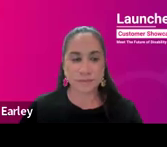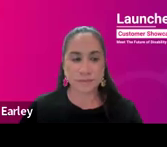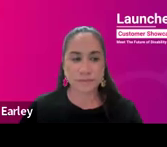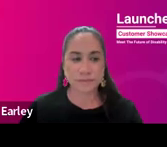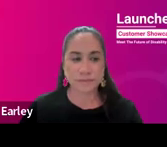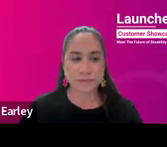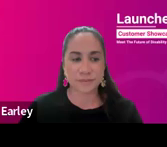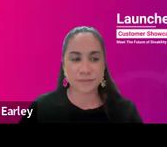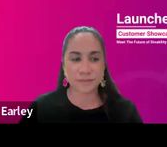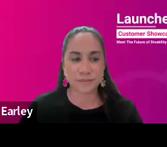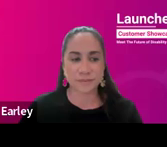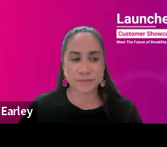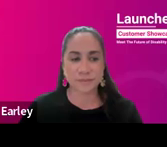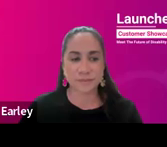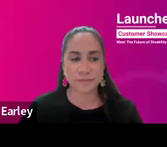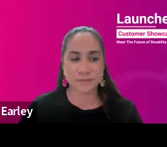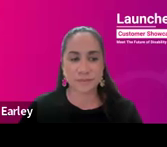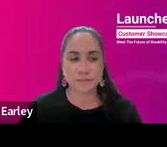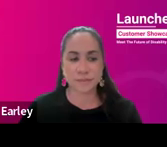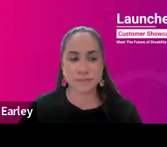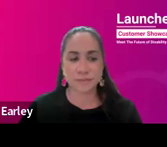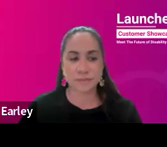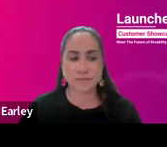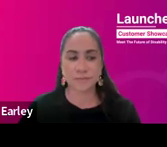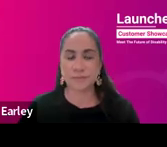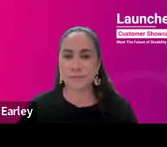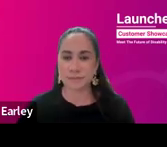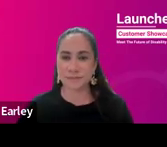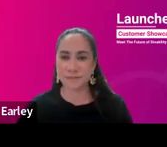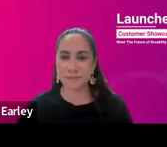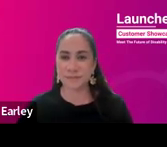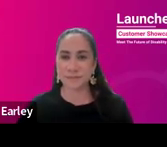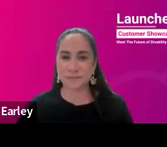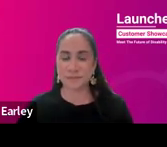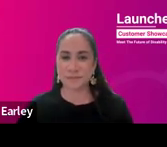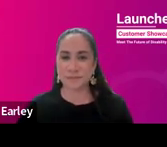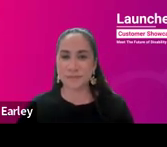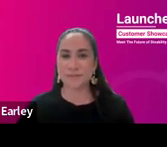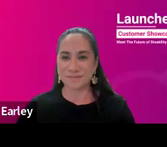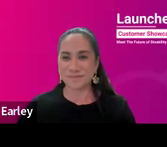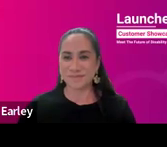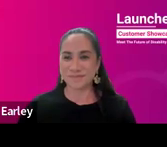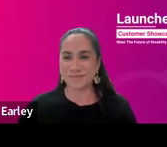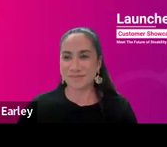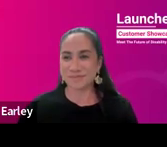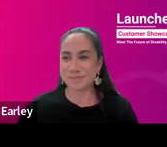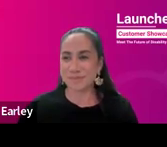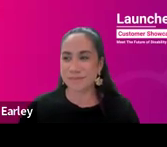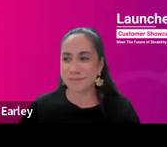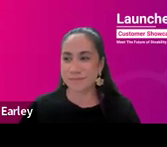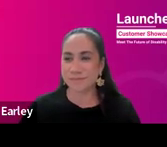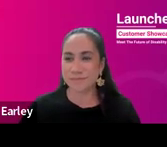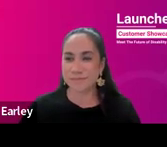join our mission to make sure that every child can sit independently. Thank you.